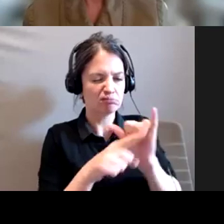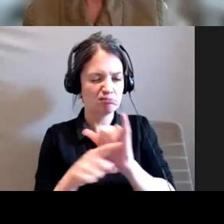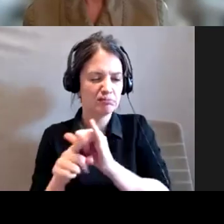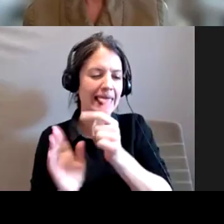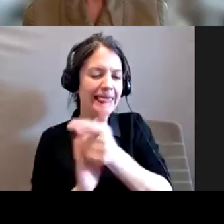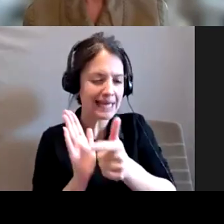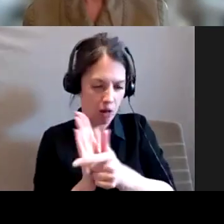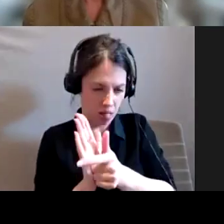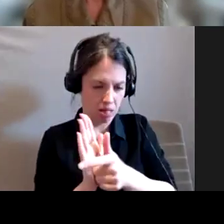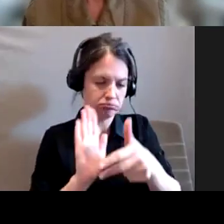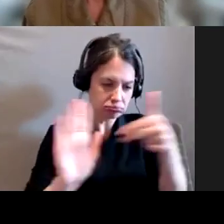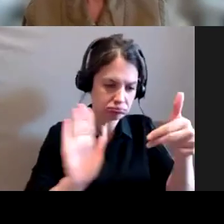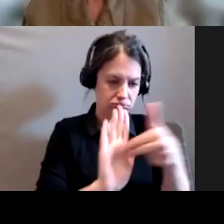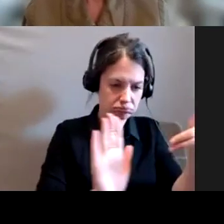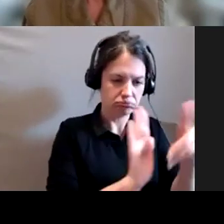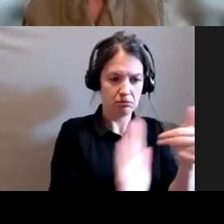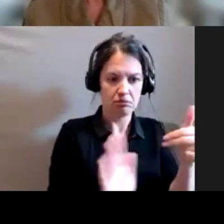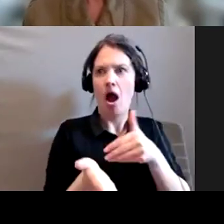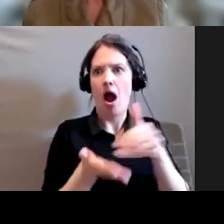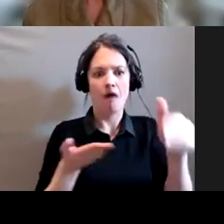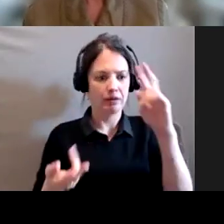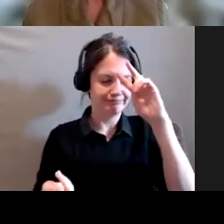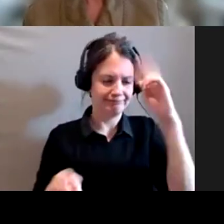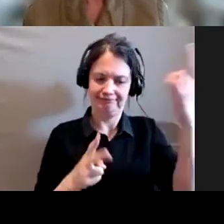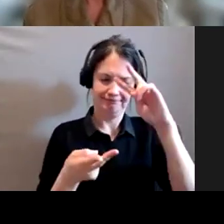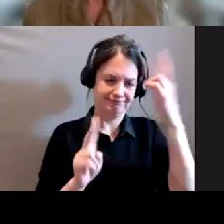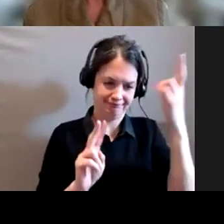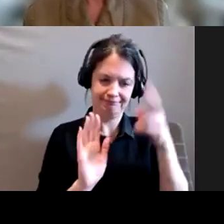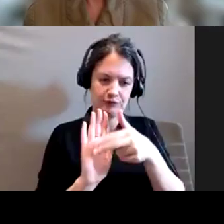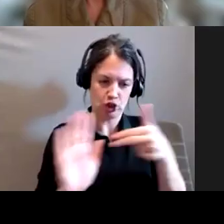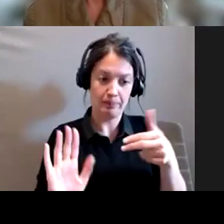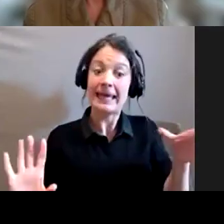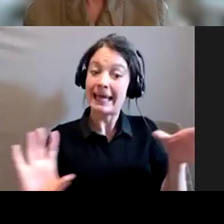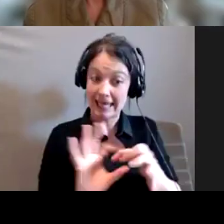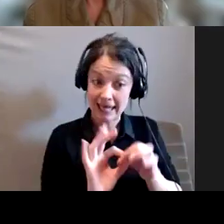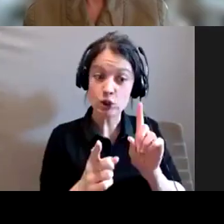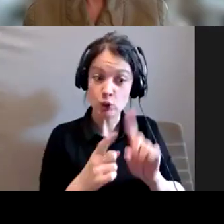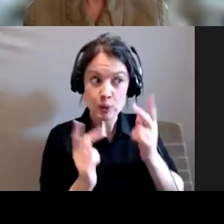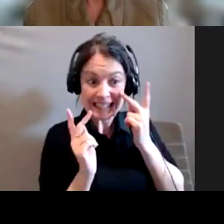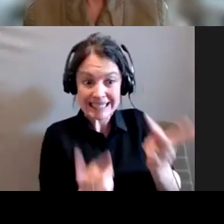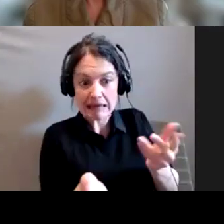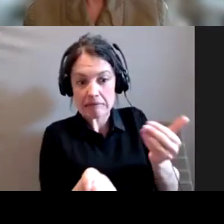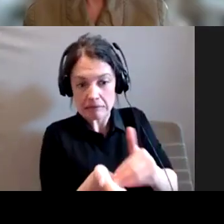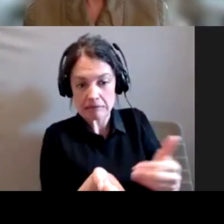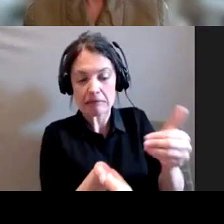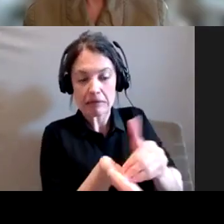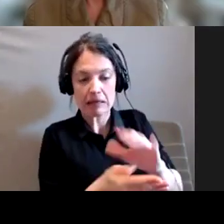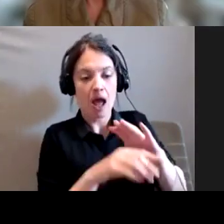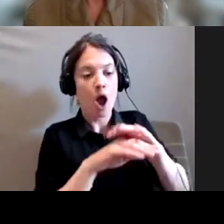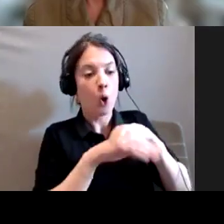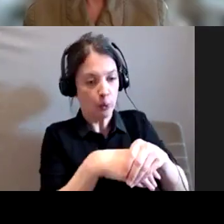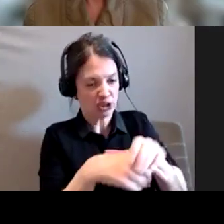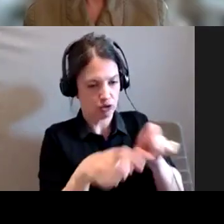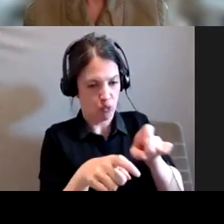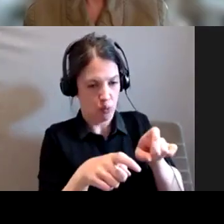most common misunderstood that are connected to coercive control involving older